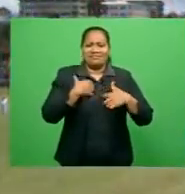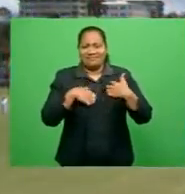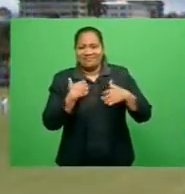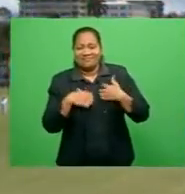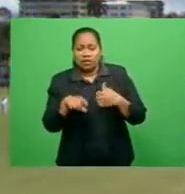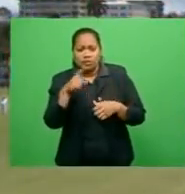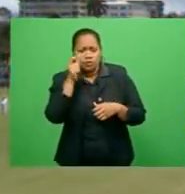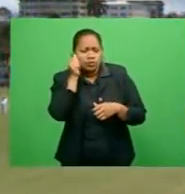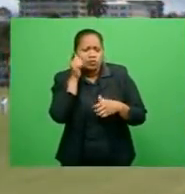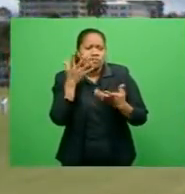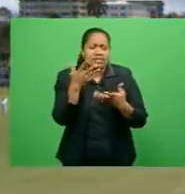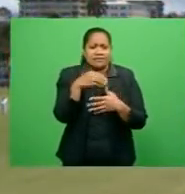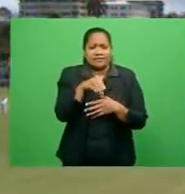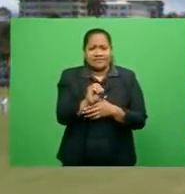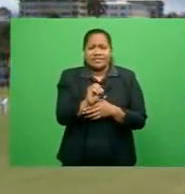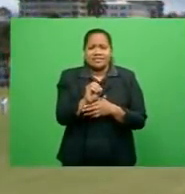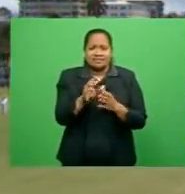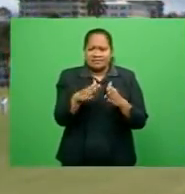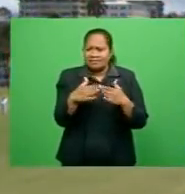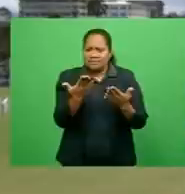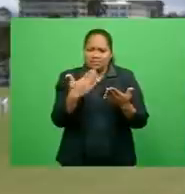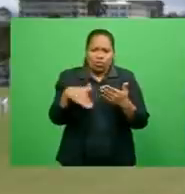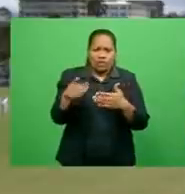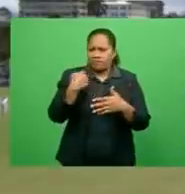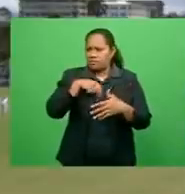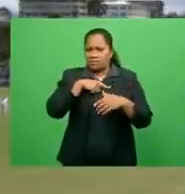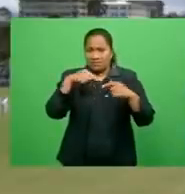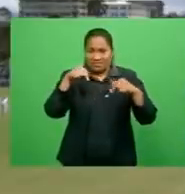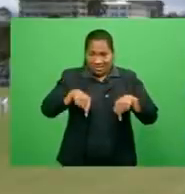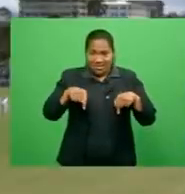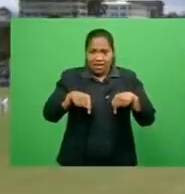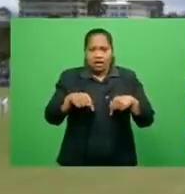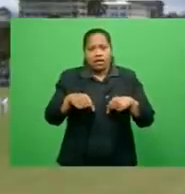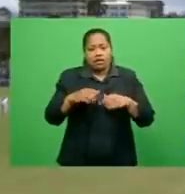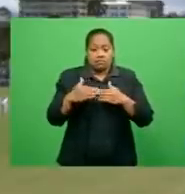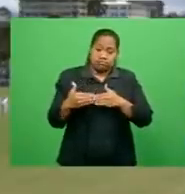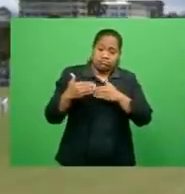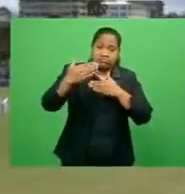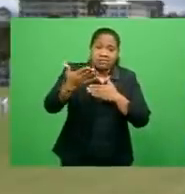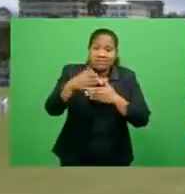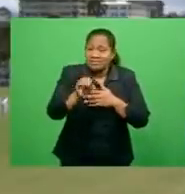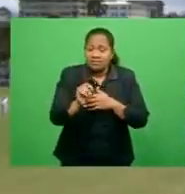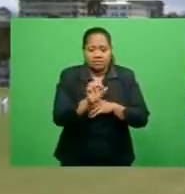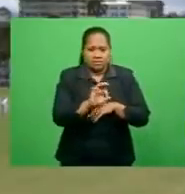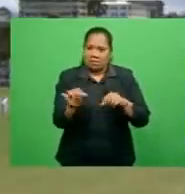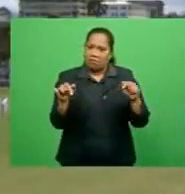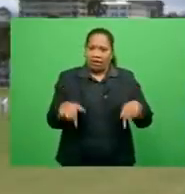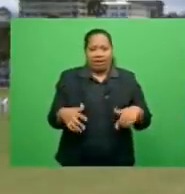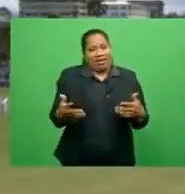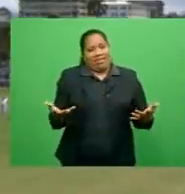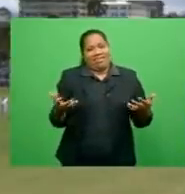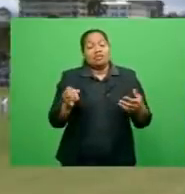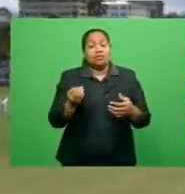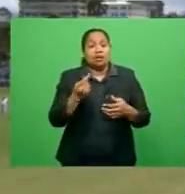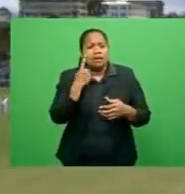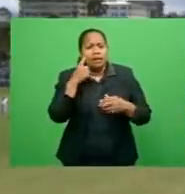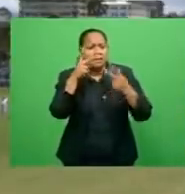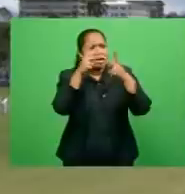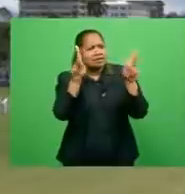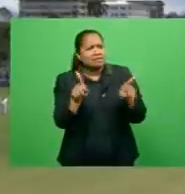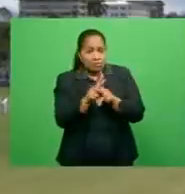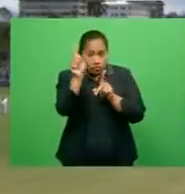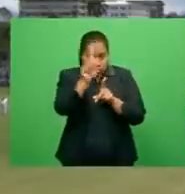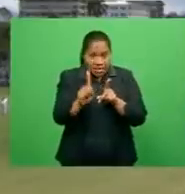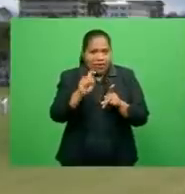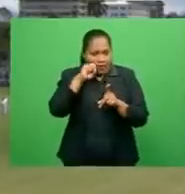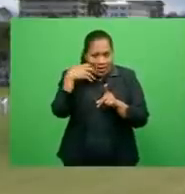and 50 years from now, a lot of us that are here will not be here. But one thing is for sure that pictures of today will be still